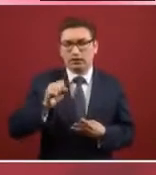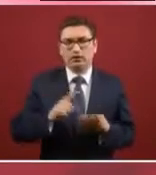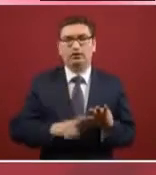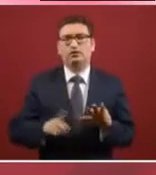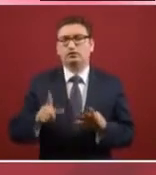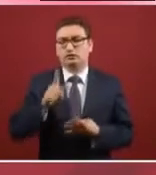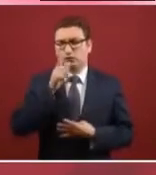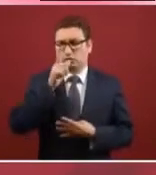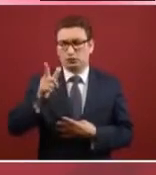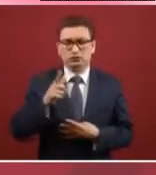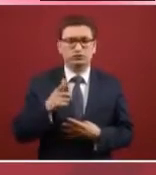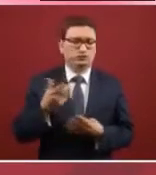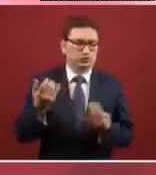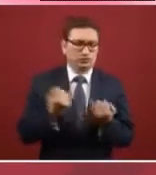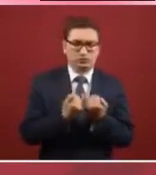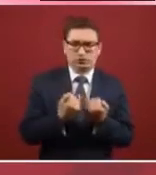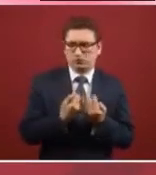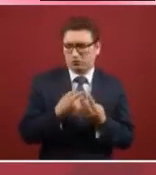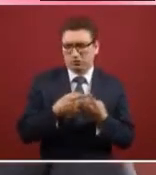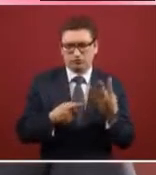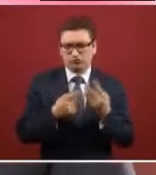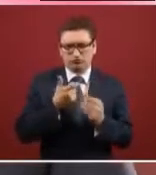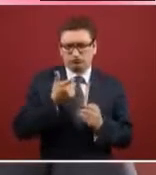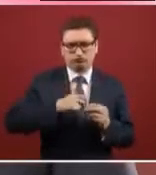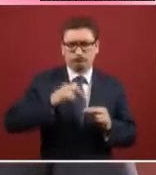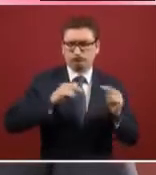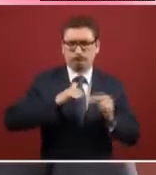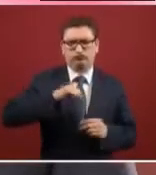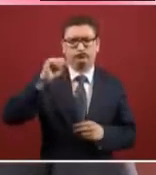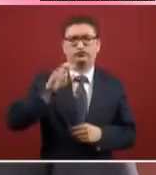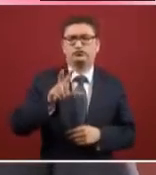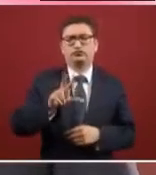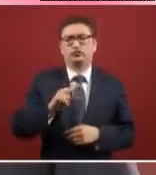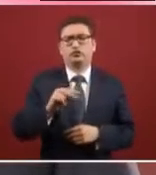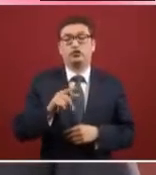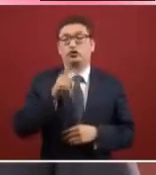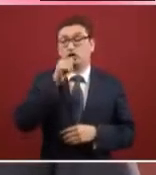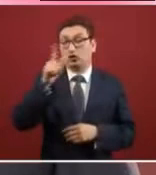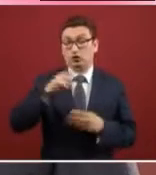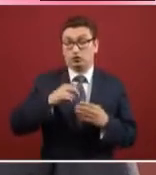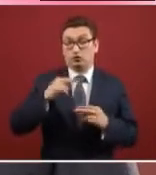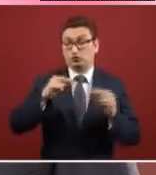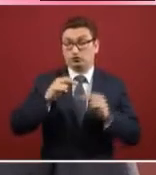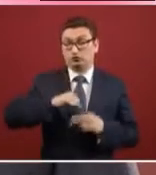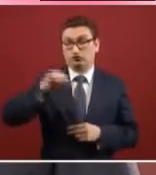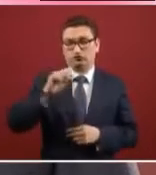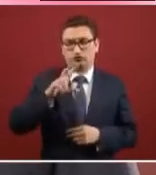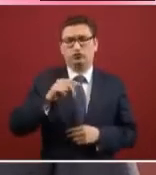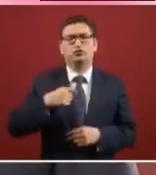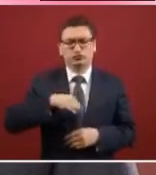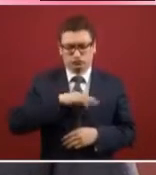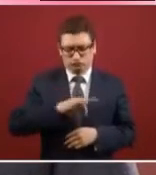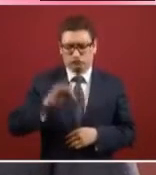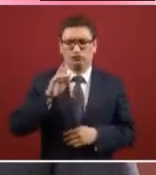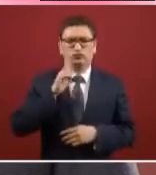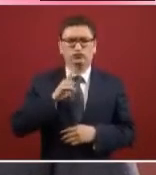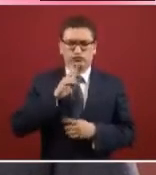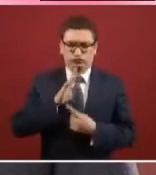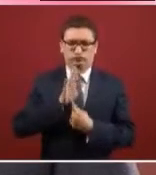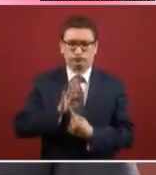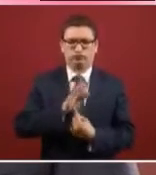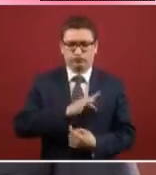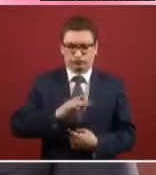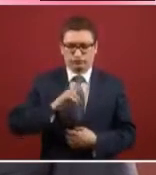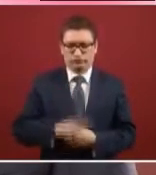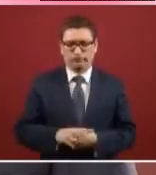And electricity, gas and electricity. And I can demonstrate that it has not gone up. Lo puedo demostrar. I can demonstrate that in